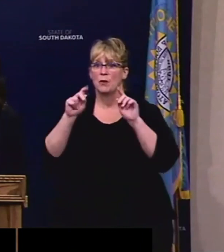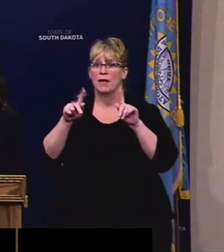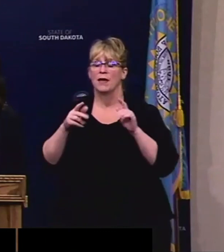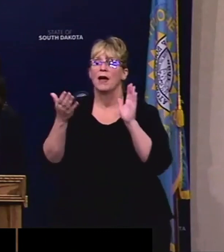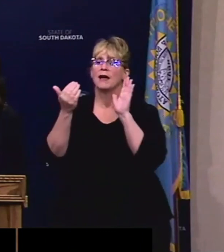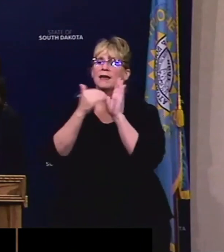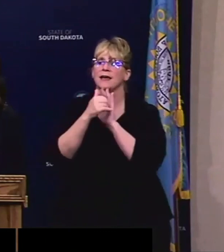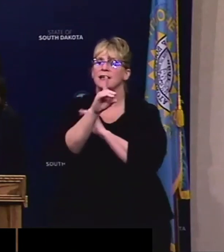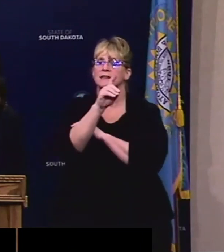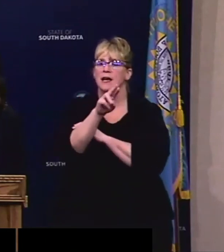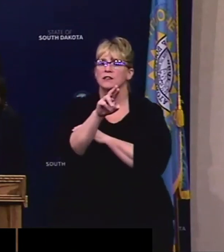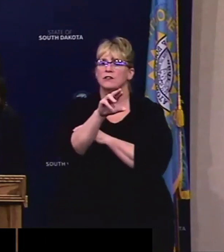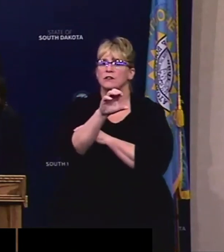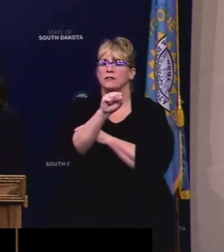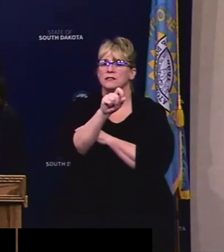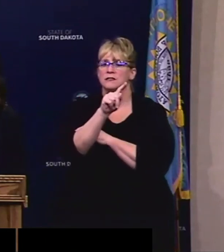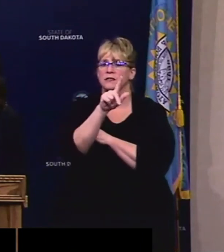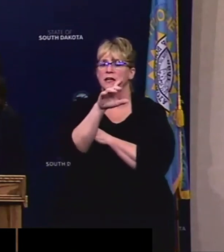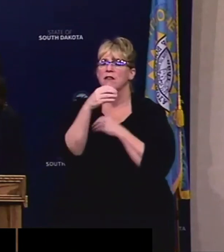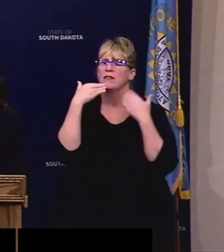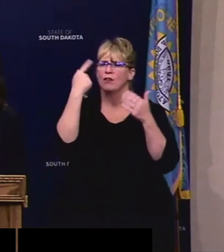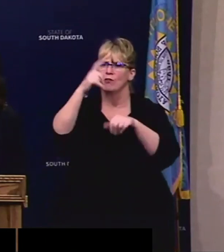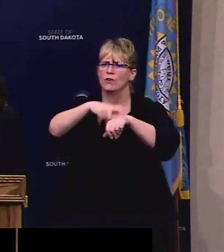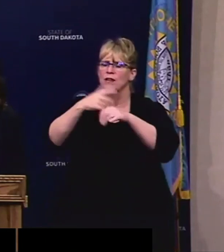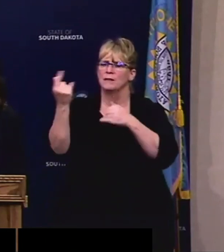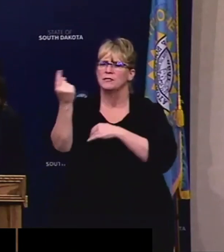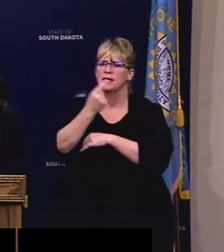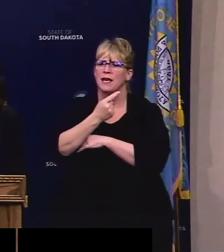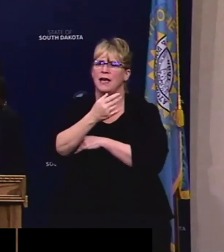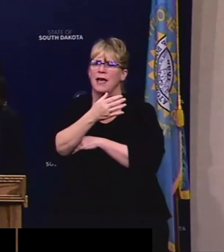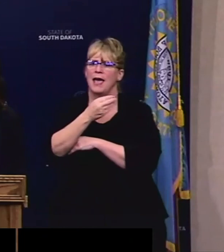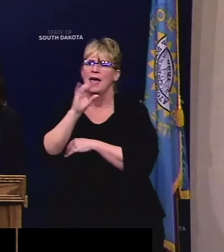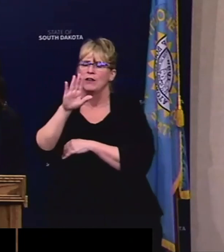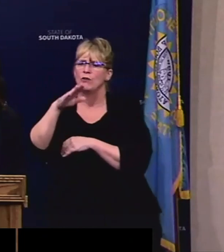Okay. Again, Dr. Settle, thank you so much for your time today and your